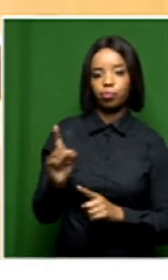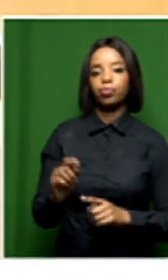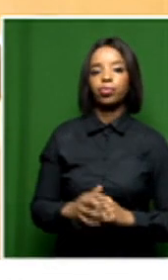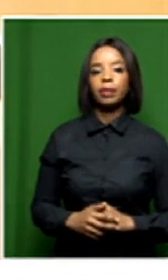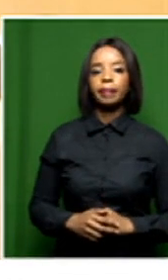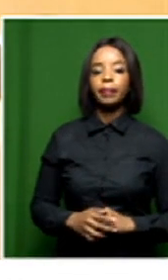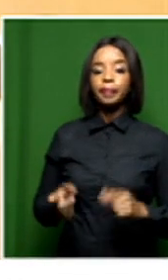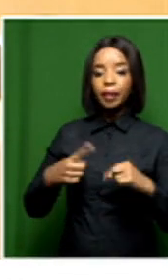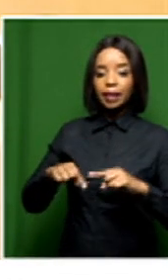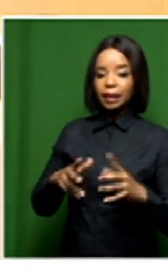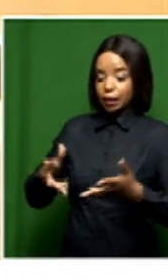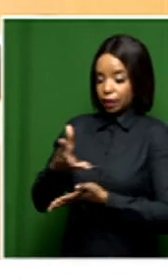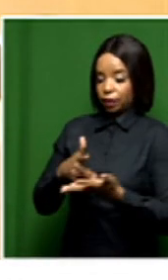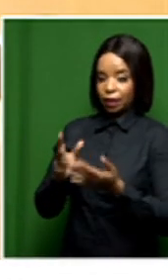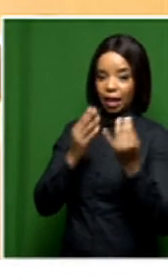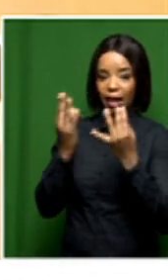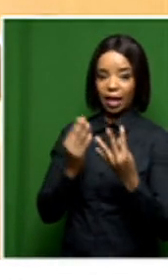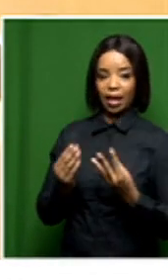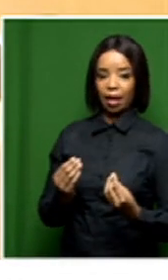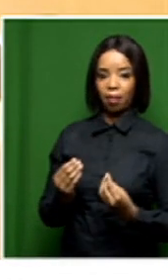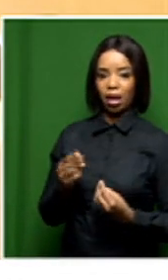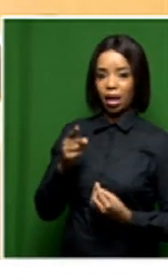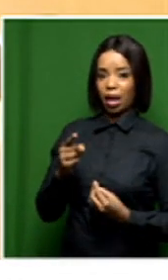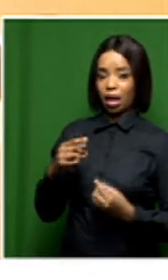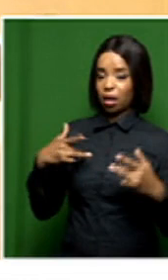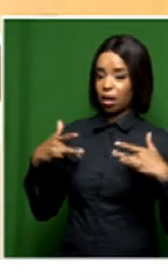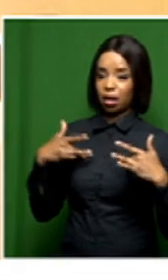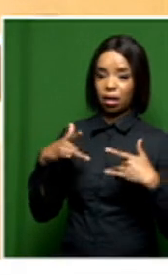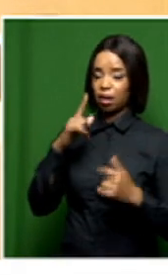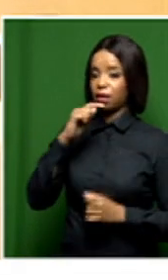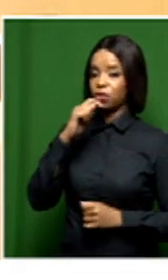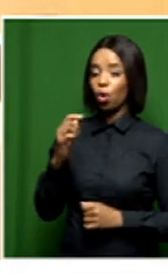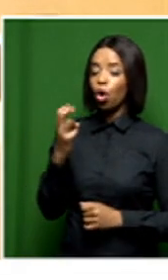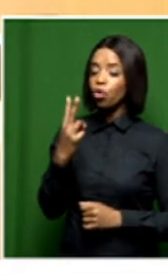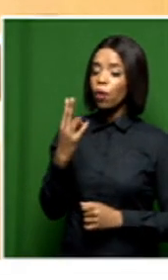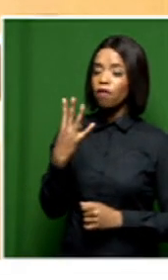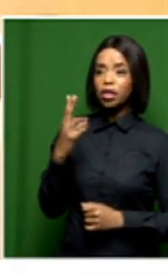is a bit worrying. I mean, 242 are only being investigated, and yet we're sitting with